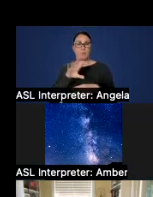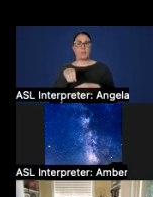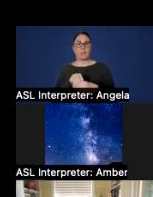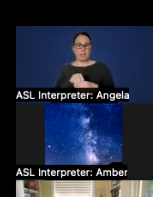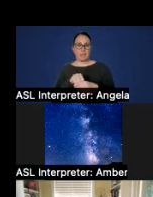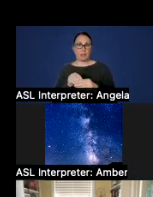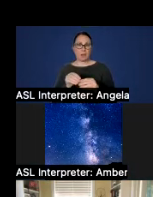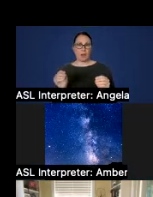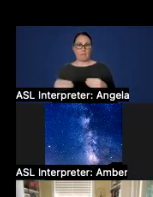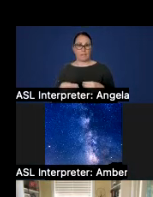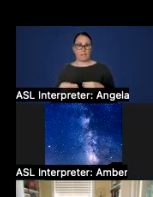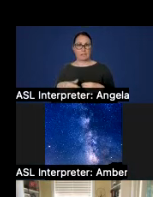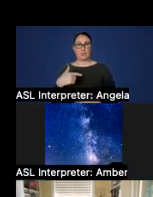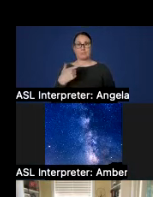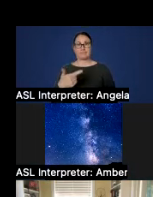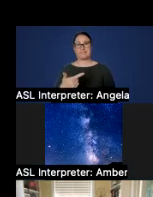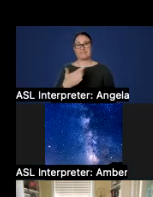office. Thank you, Casey.